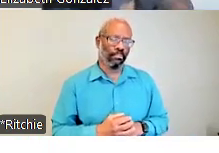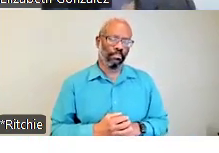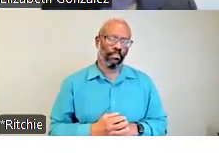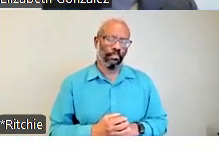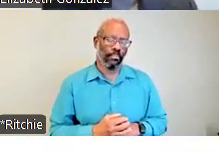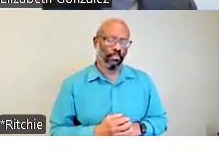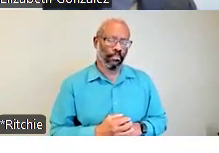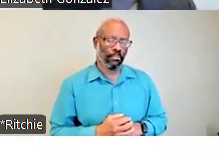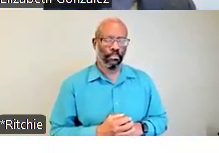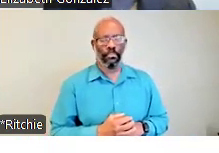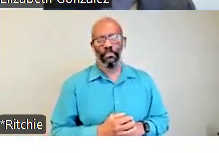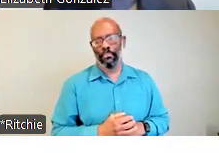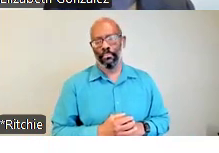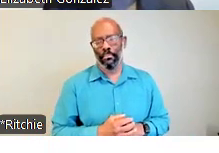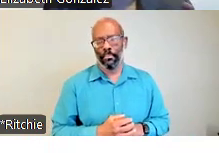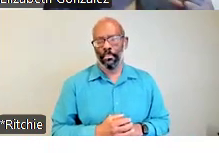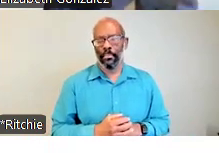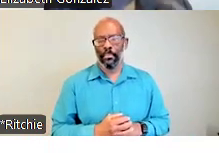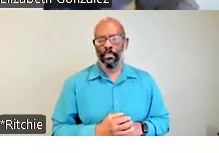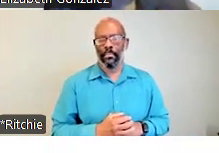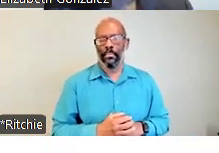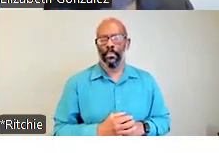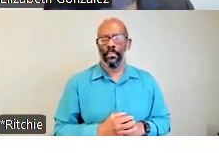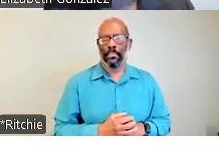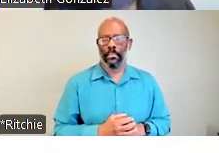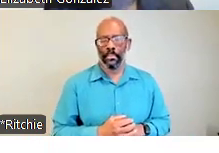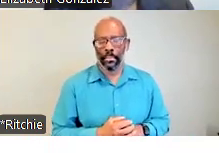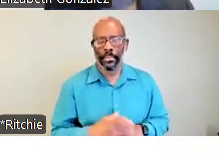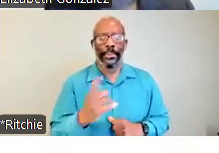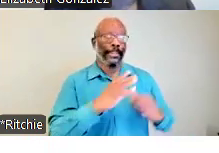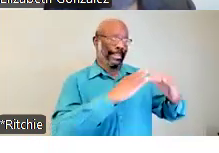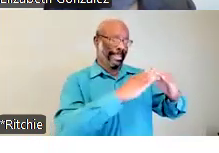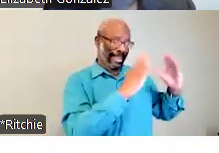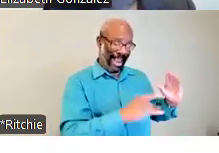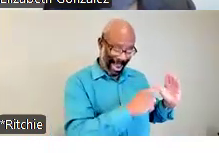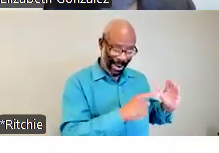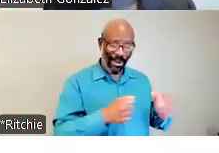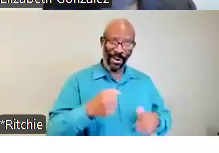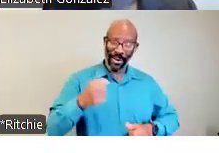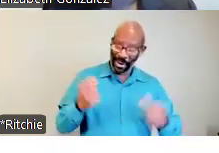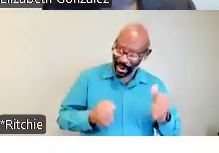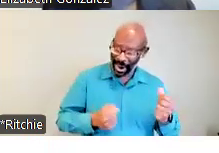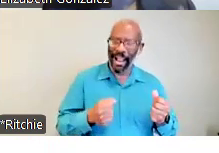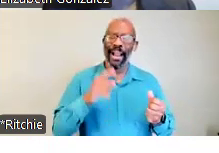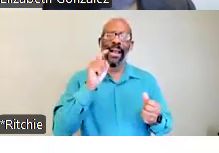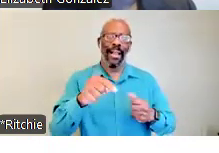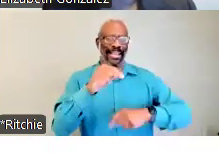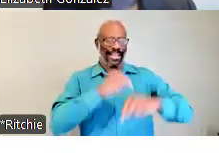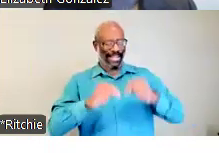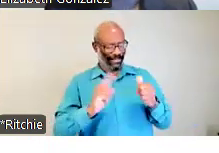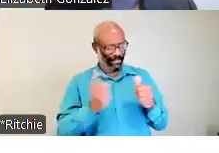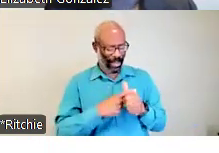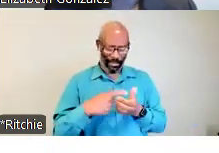I'm starting with houses and cars because a lot of times people don't realize that when you file